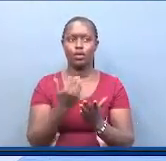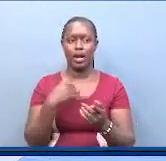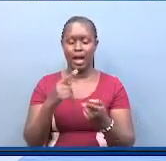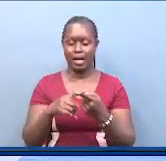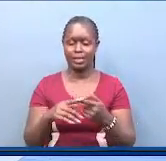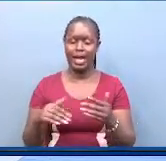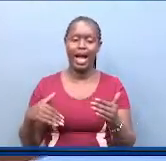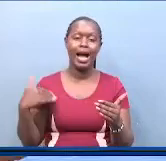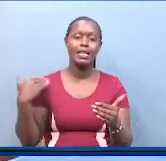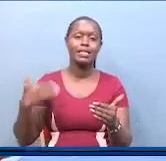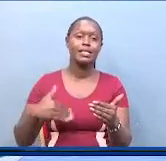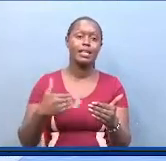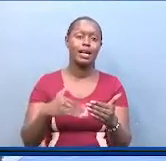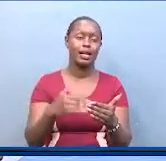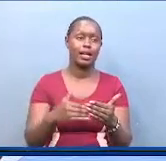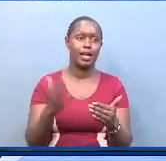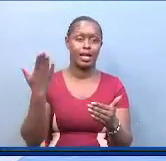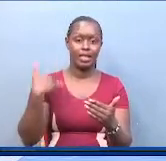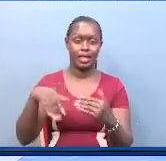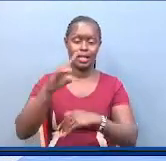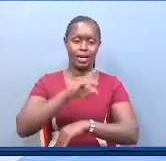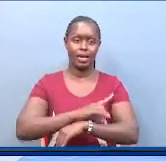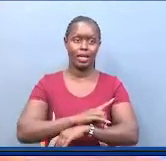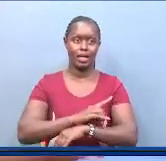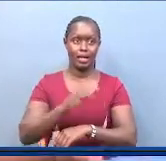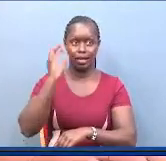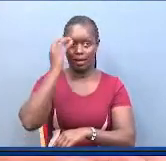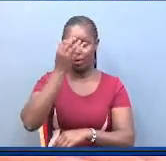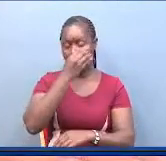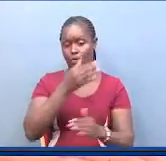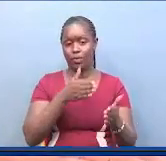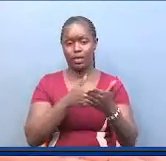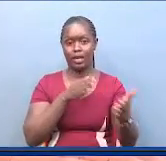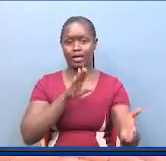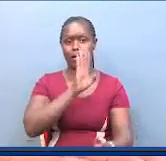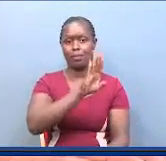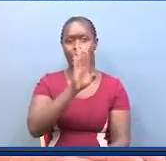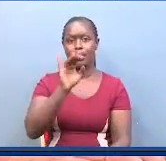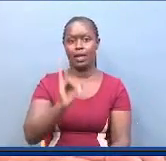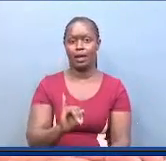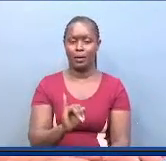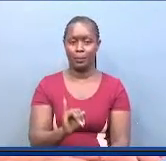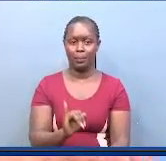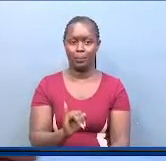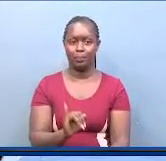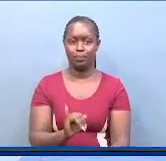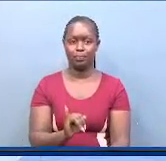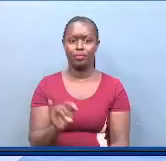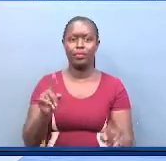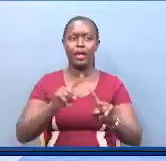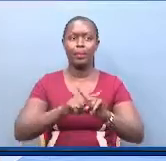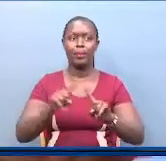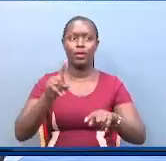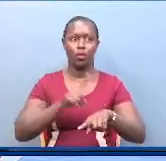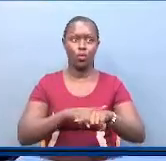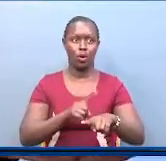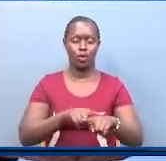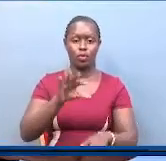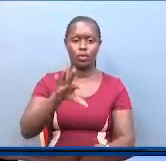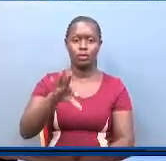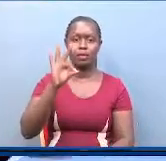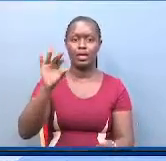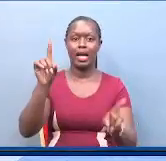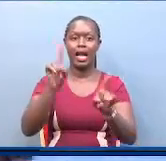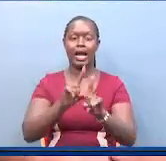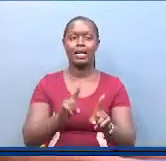record. The other day, mother was against PBI. Mm-hmm. But when she was picked as the running